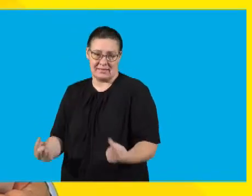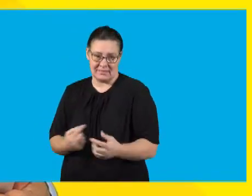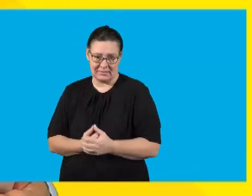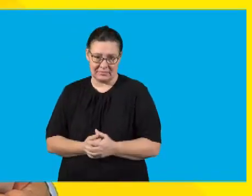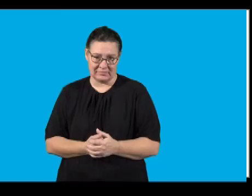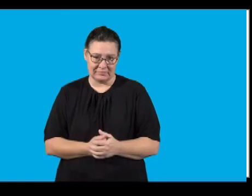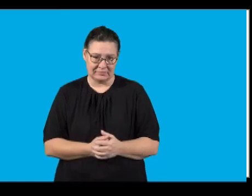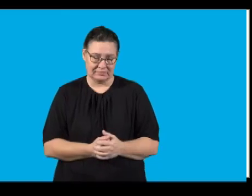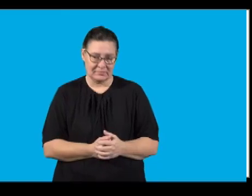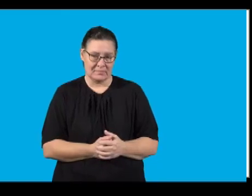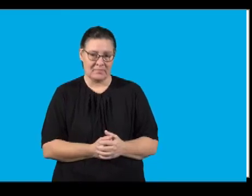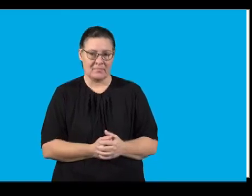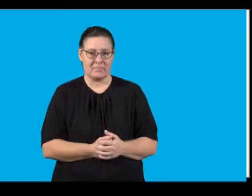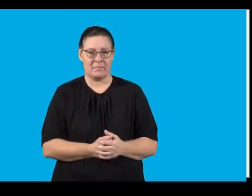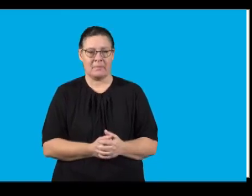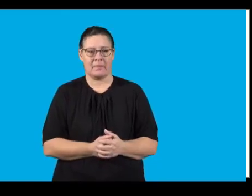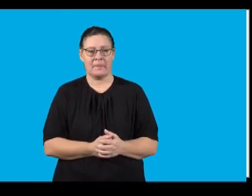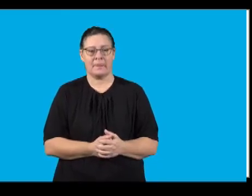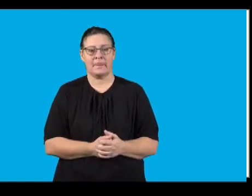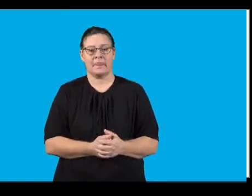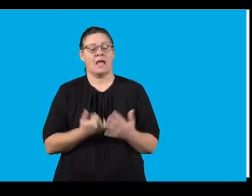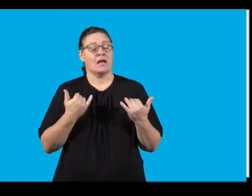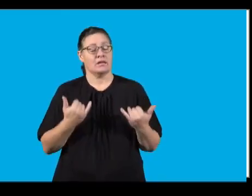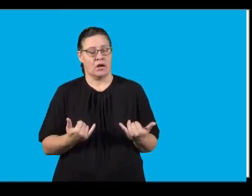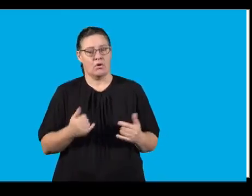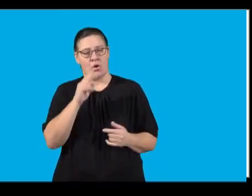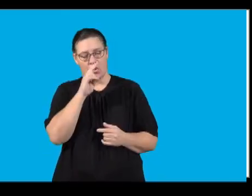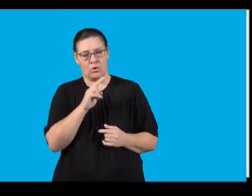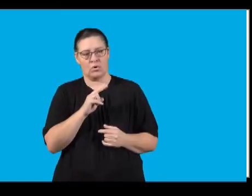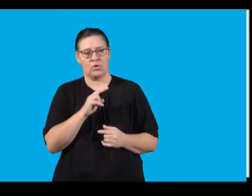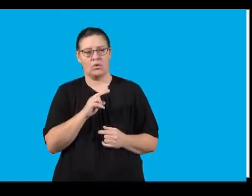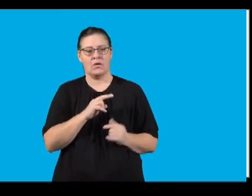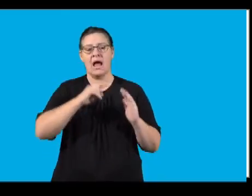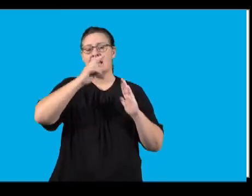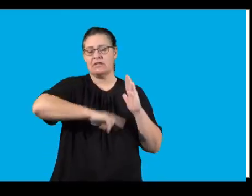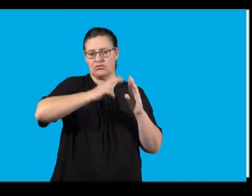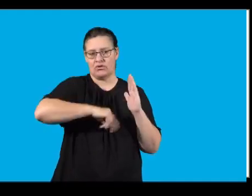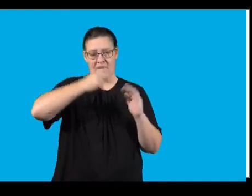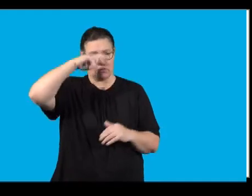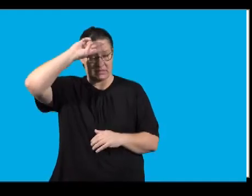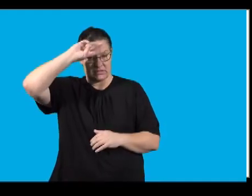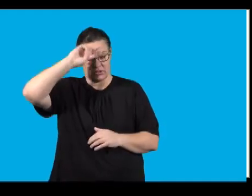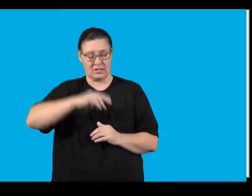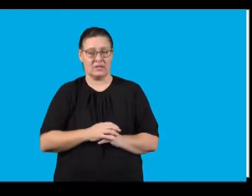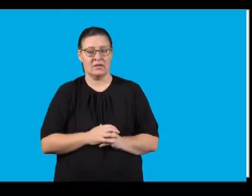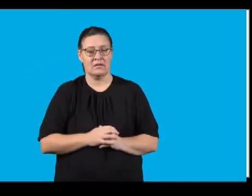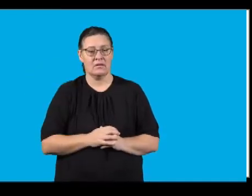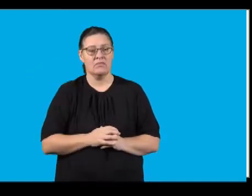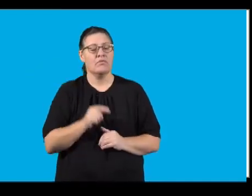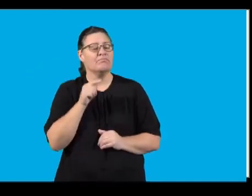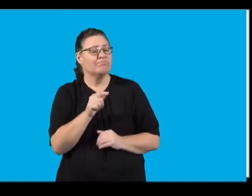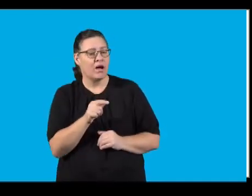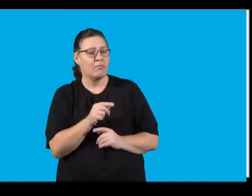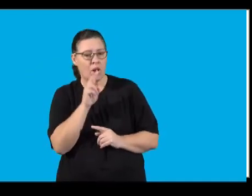are unable to respond to questions appropriately. So now we're going to look at the literary interpretation.